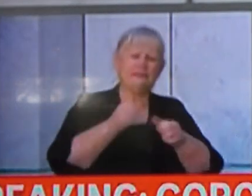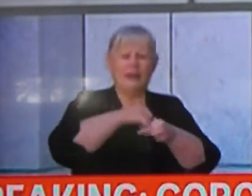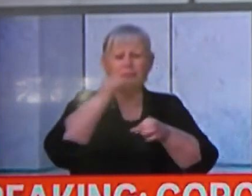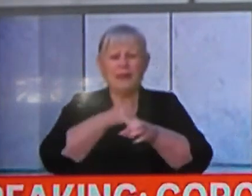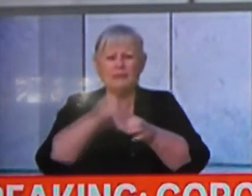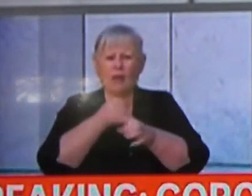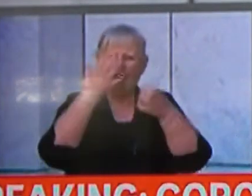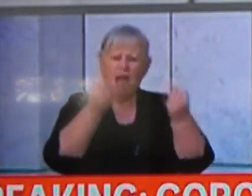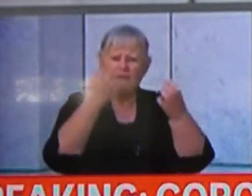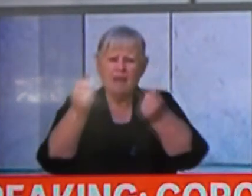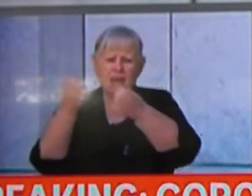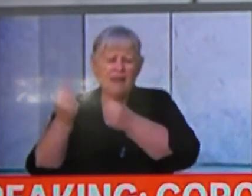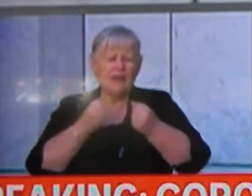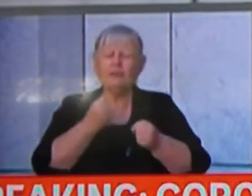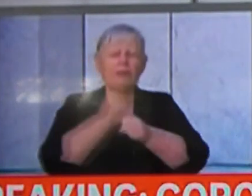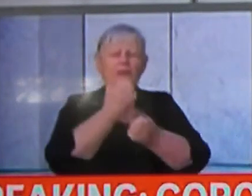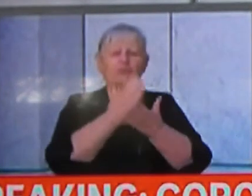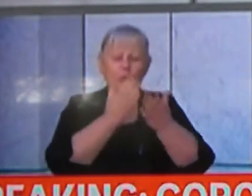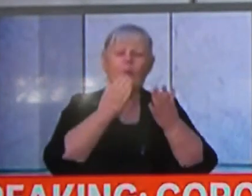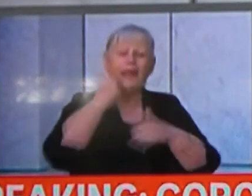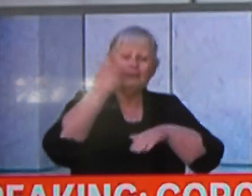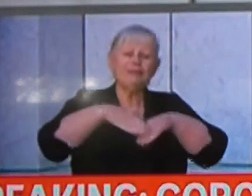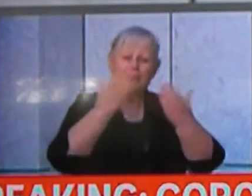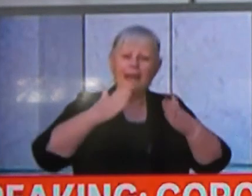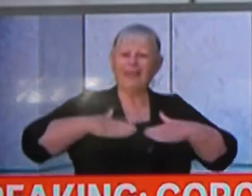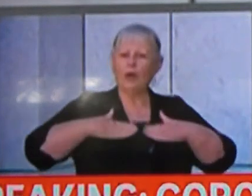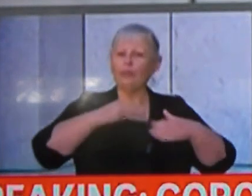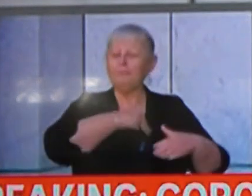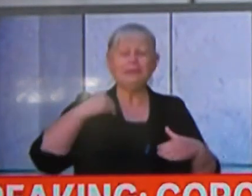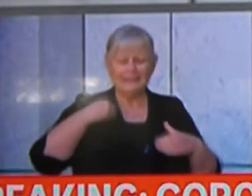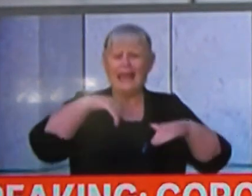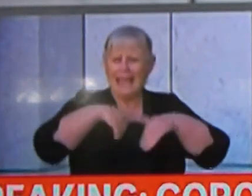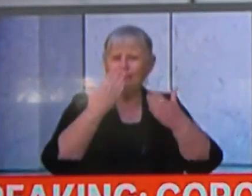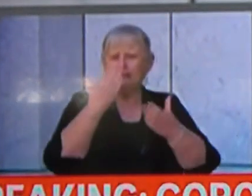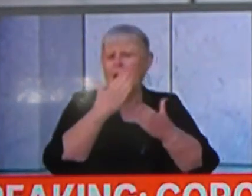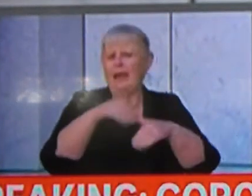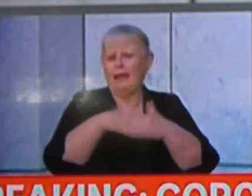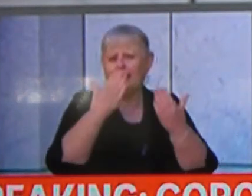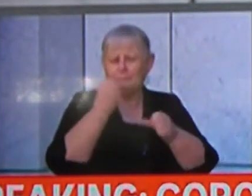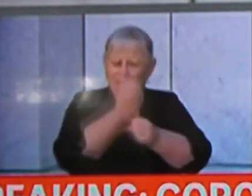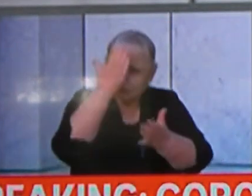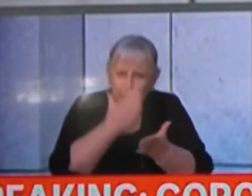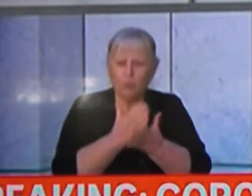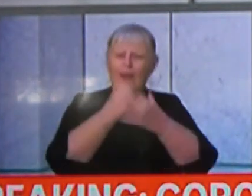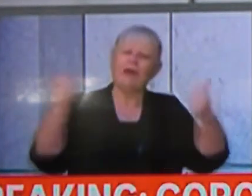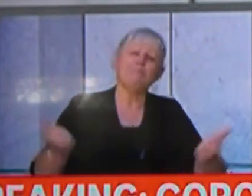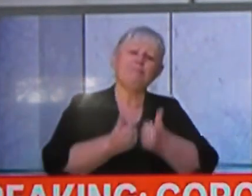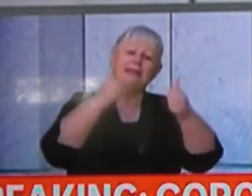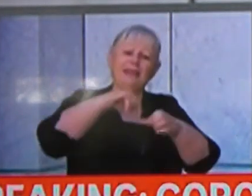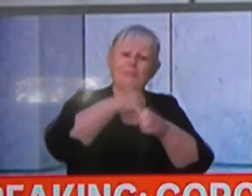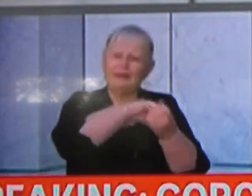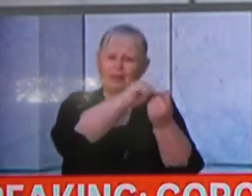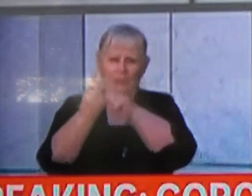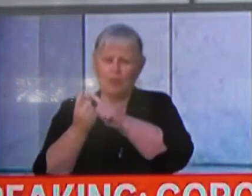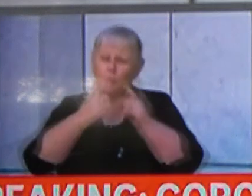been a daily task that the Health Minister has been leading together with the Industry Minister and other